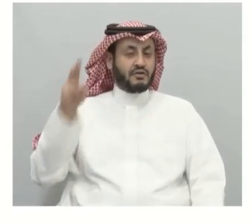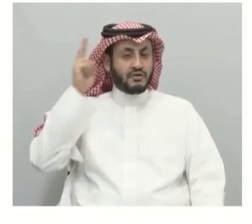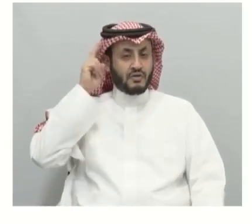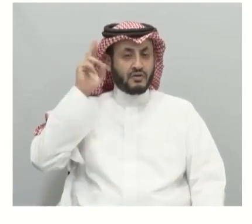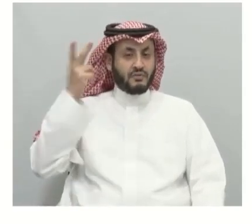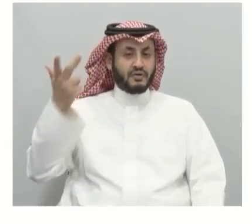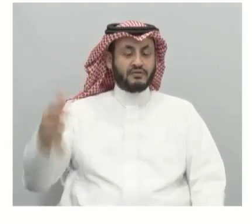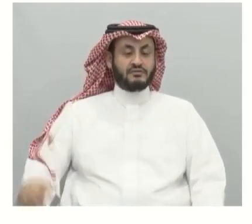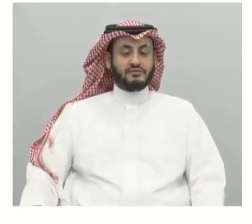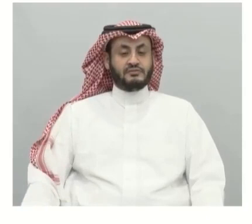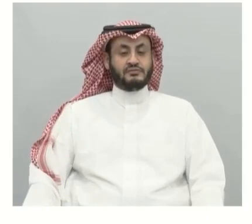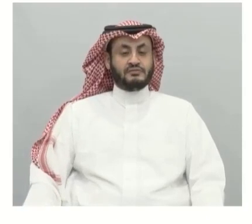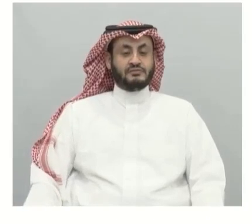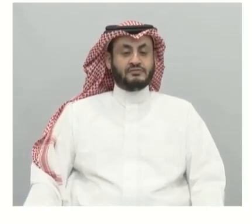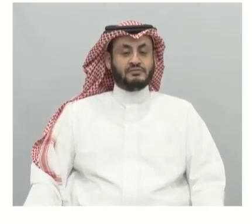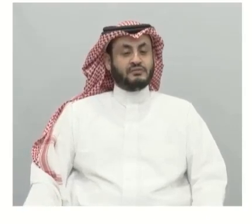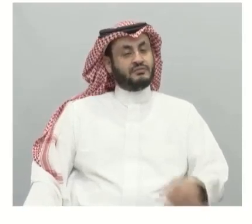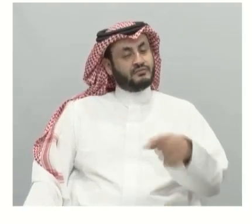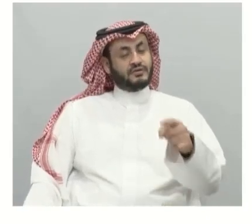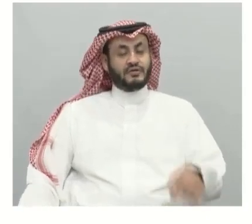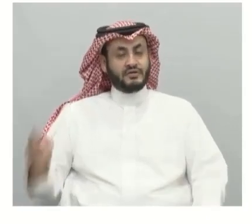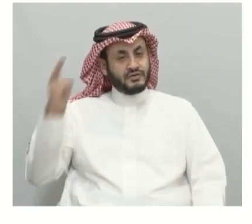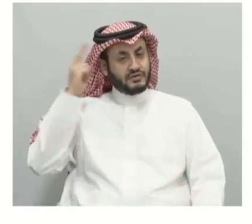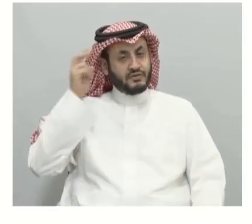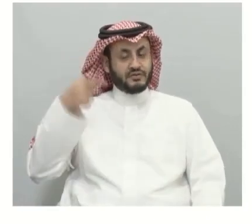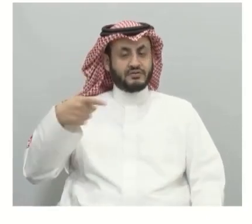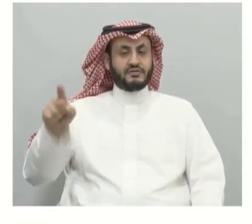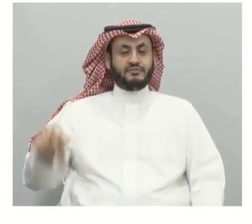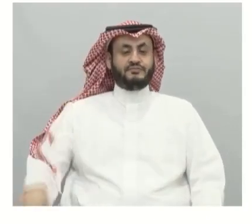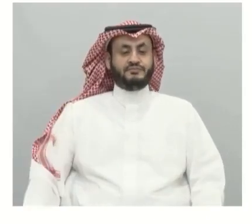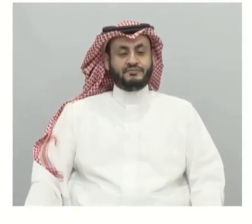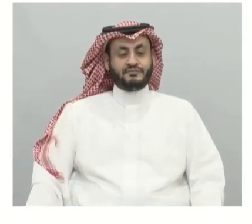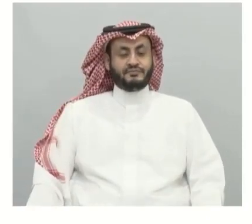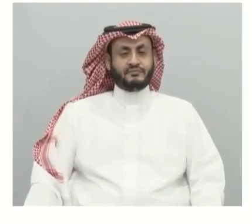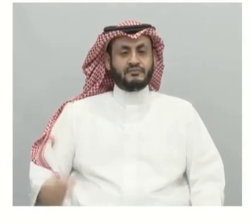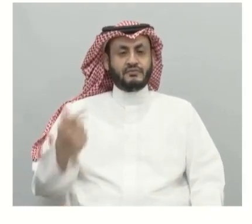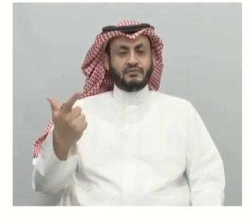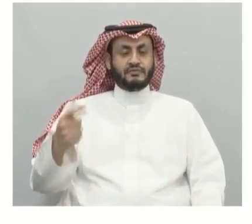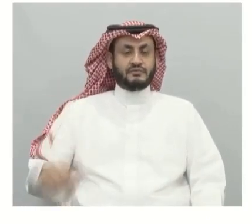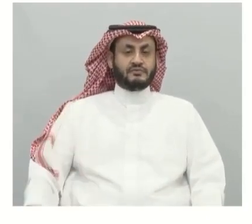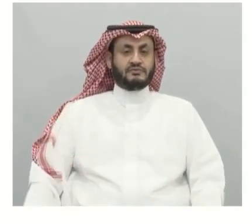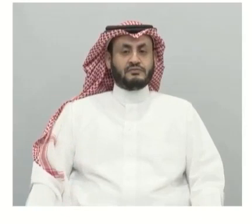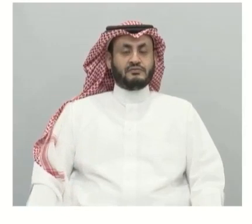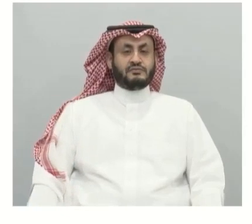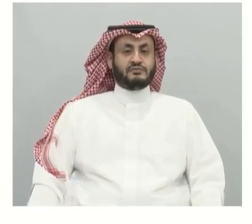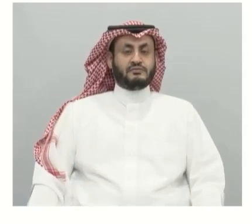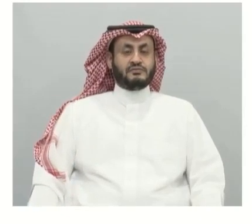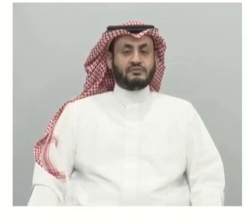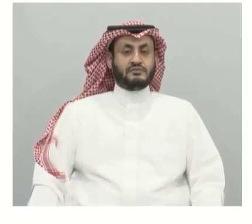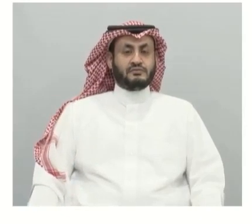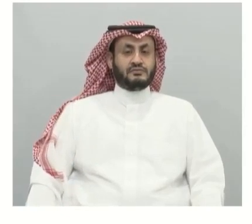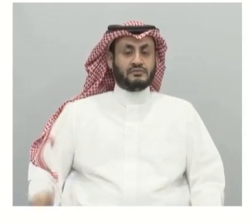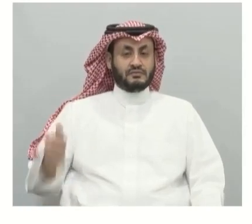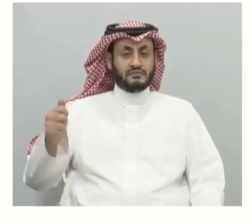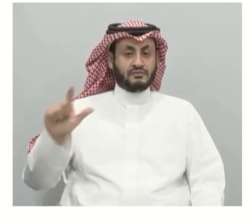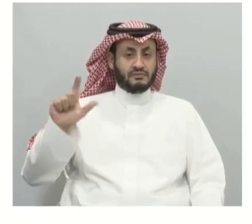nationality? I am Saudi, good job, okay? Number two, Ali isn't Syrian, he's not Syrian.